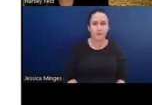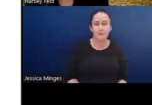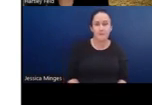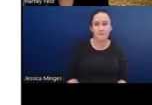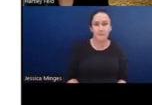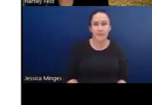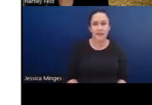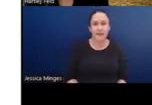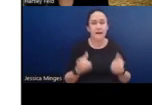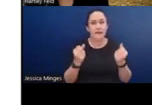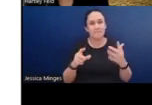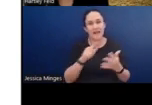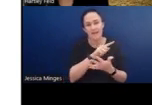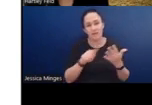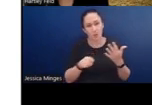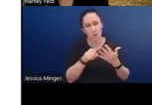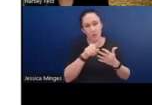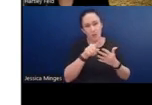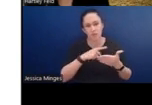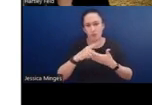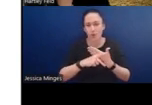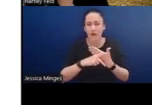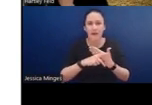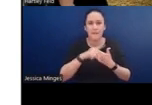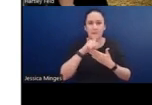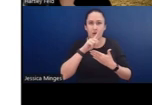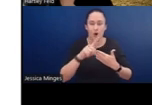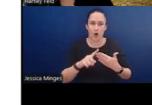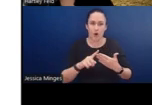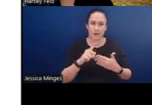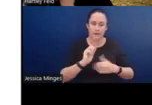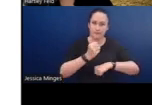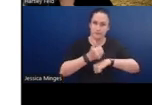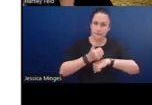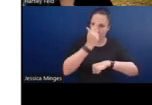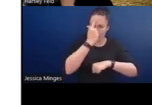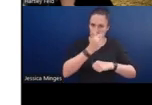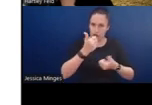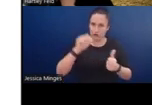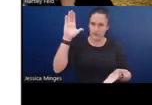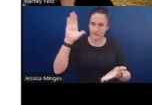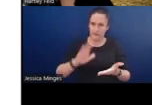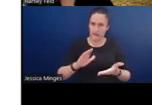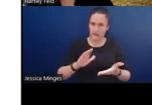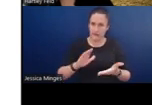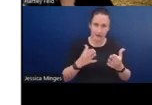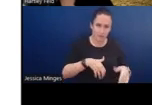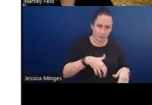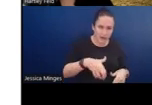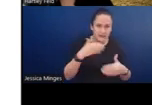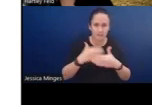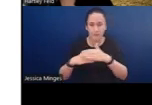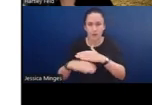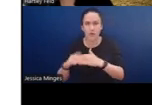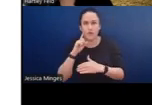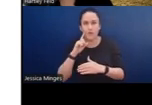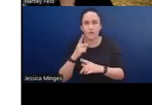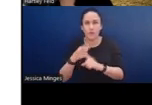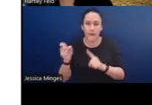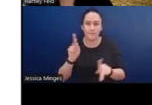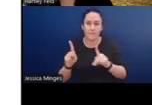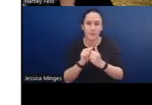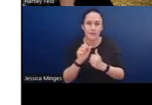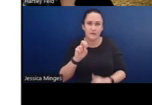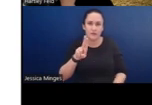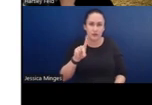of these programs are designed to decrease the number of pregnancies and birth by people with substance use disorder, rather